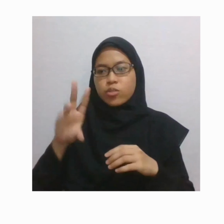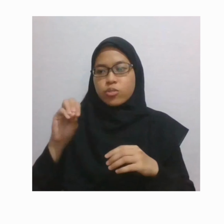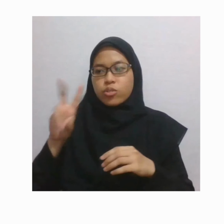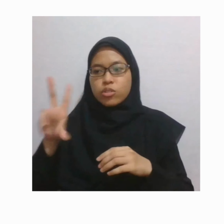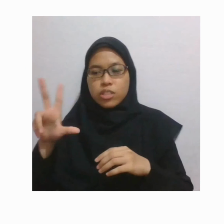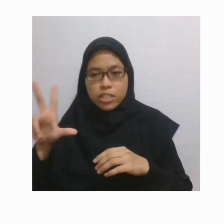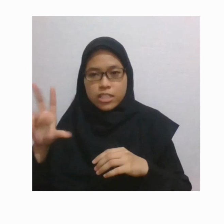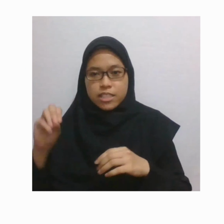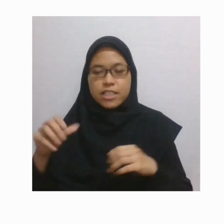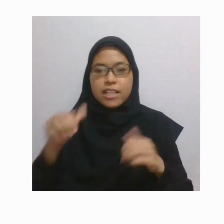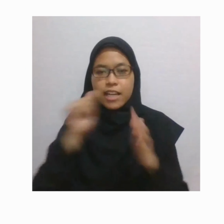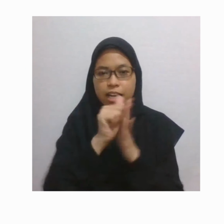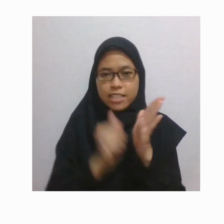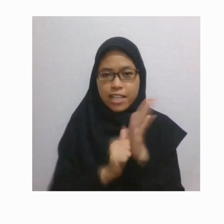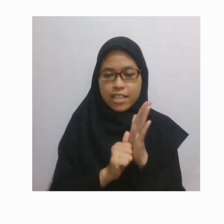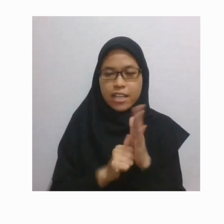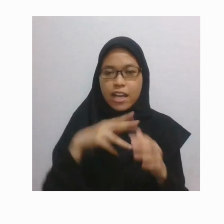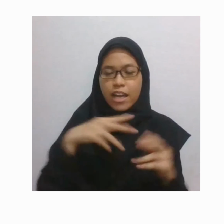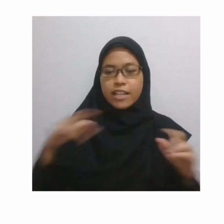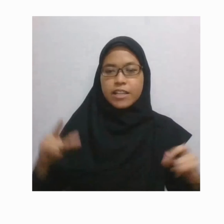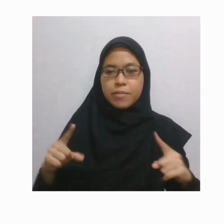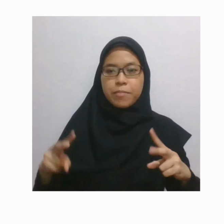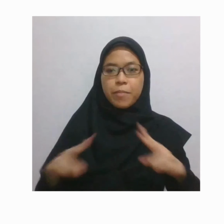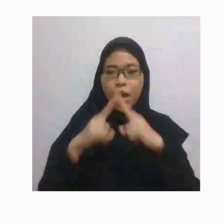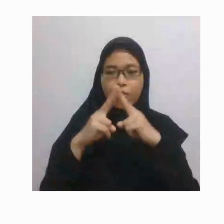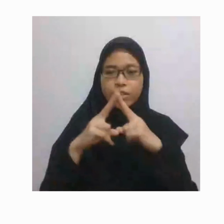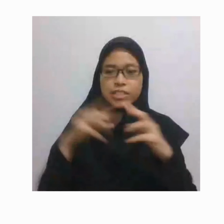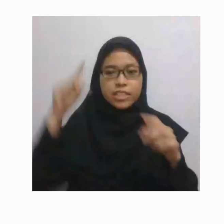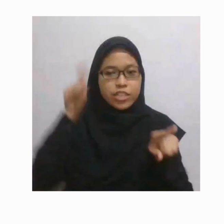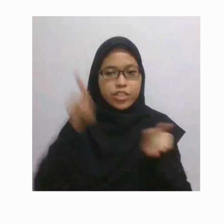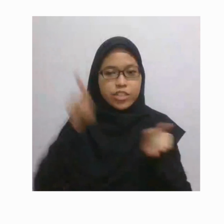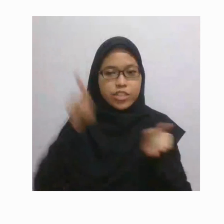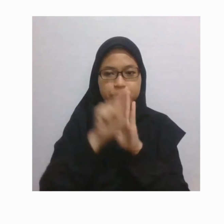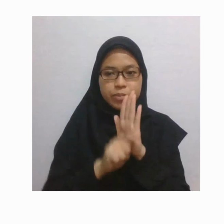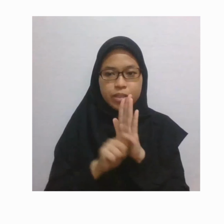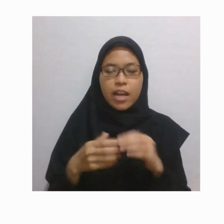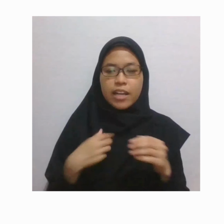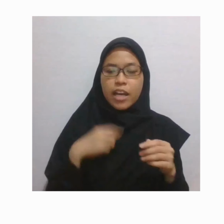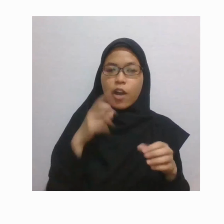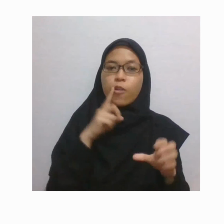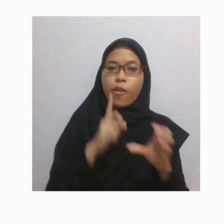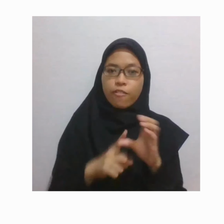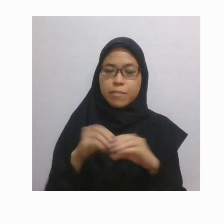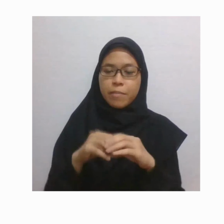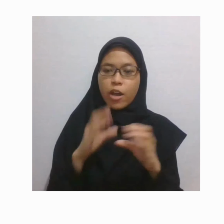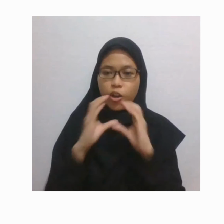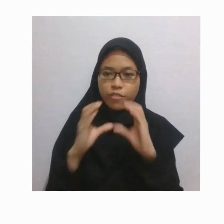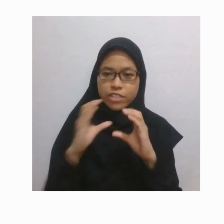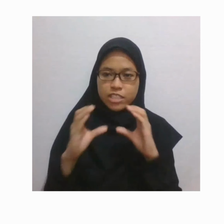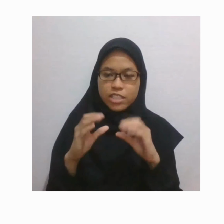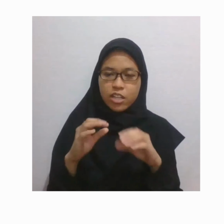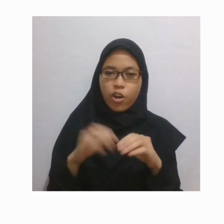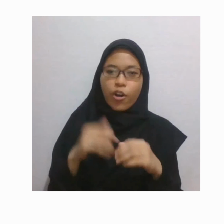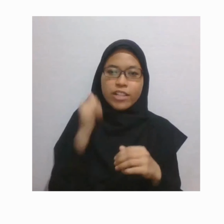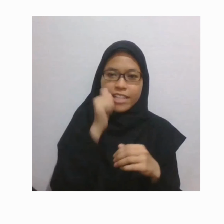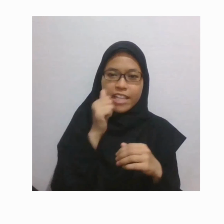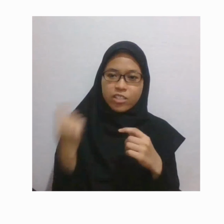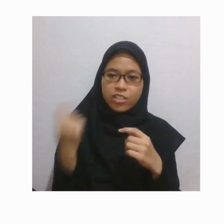Agenda and the Paris Agreement. And I can confirm that in my conversations that I'm having in on a daily basis